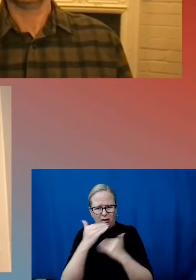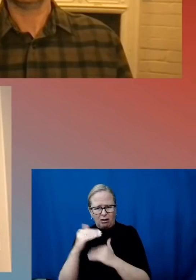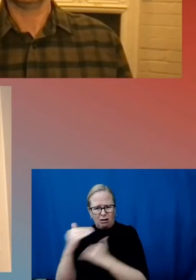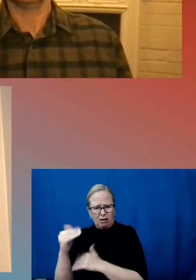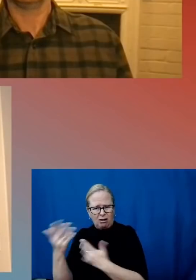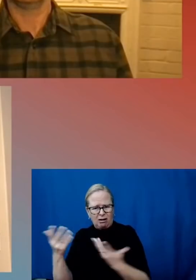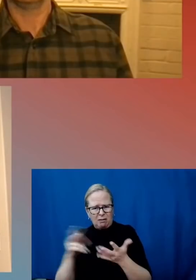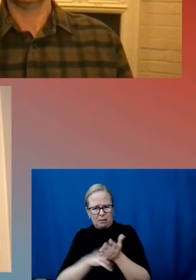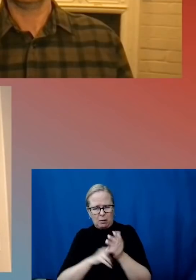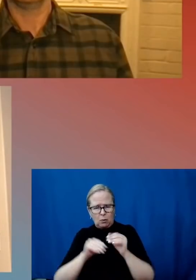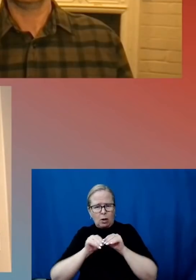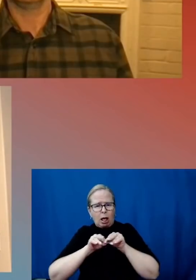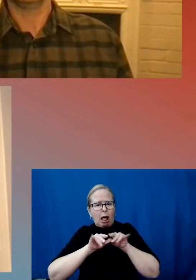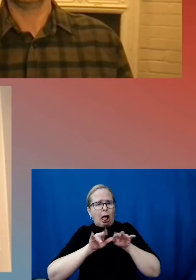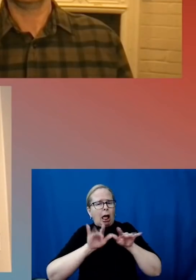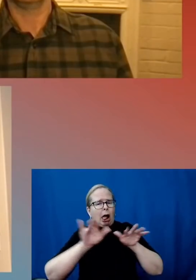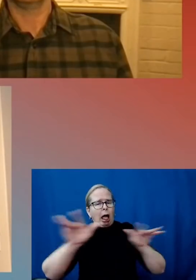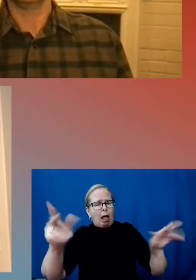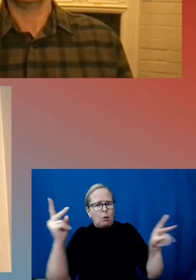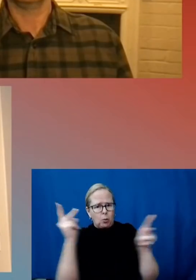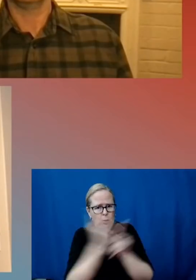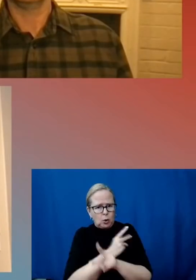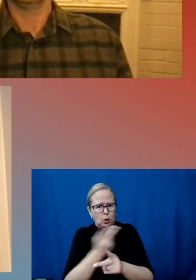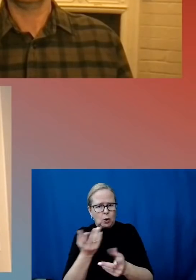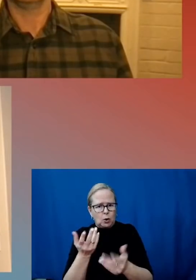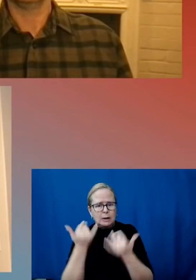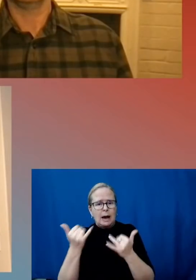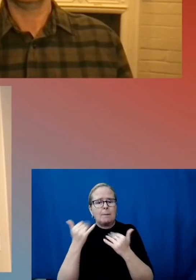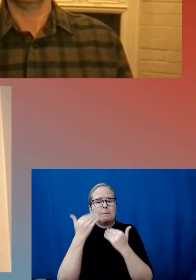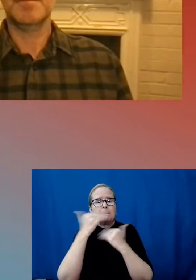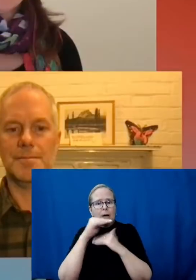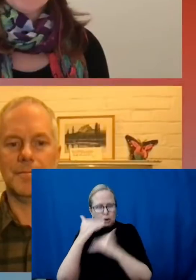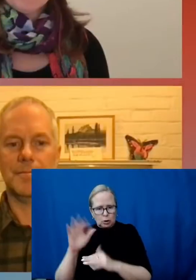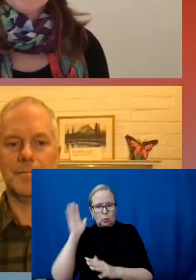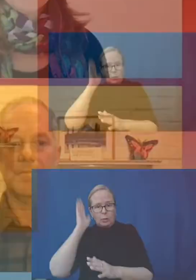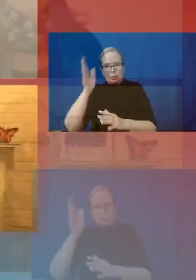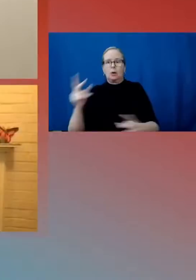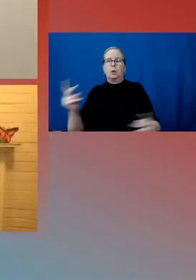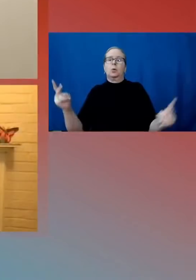much stronger invasive measures to counteract it.